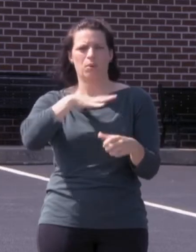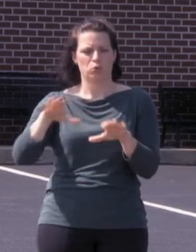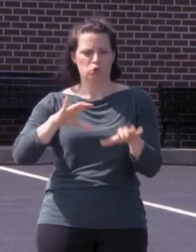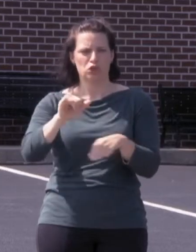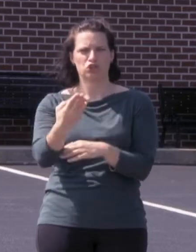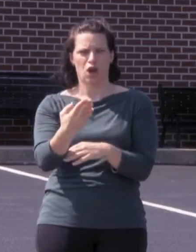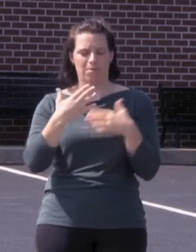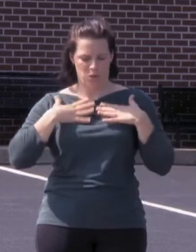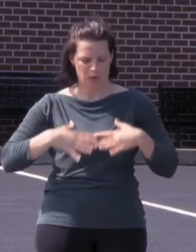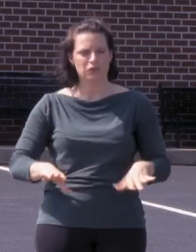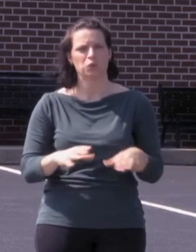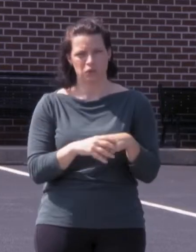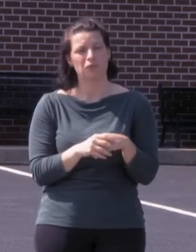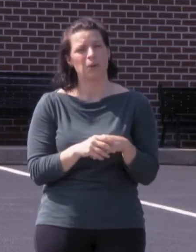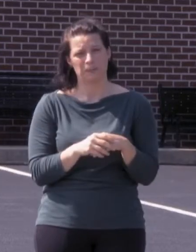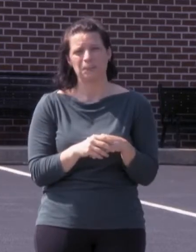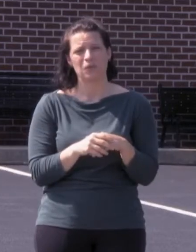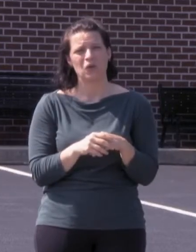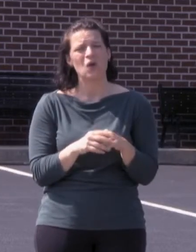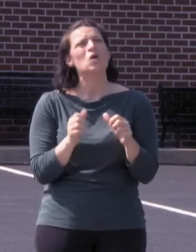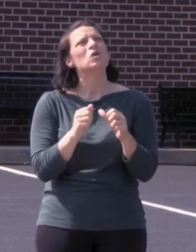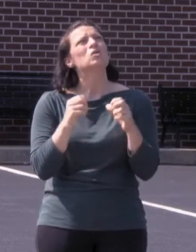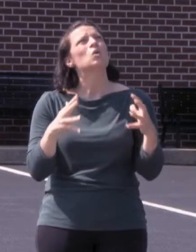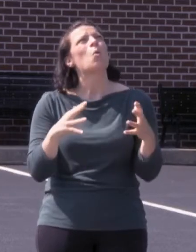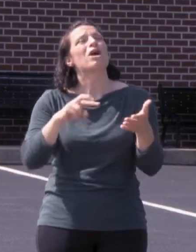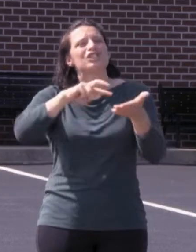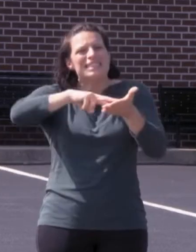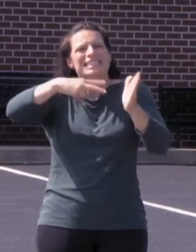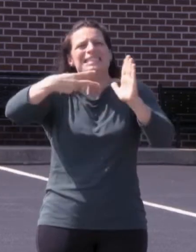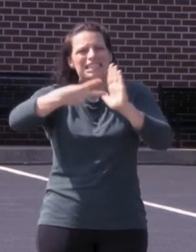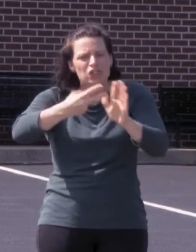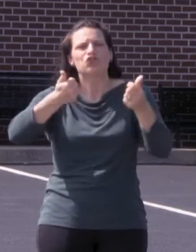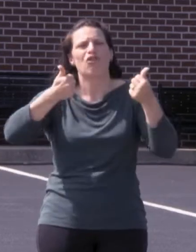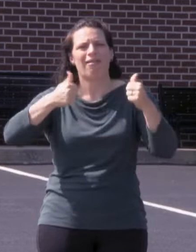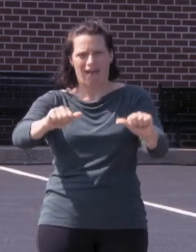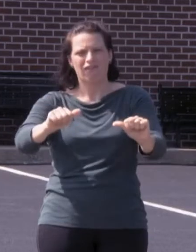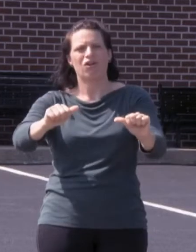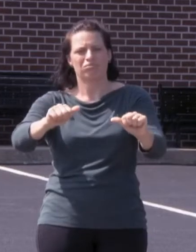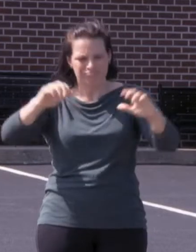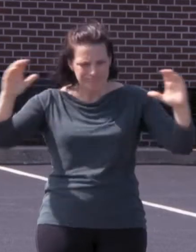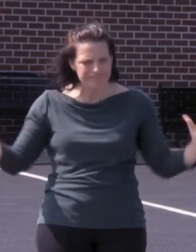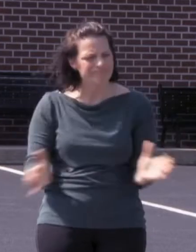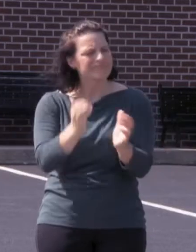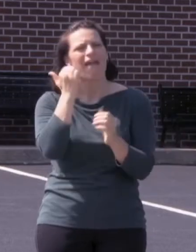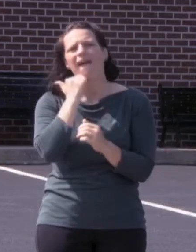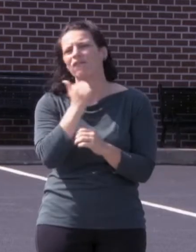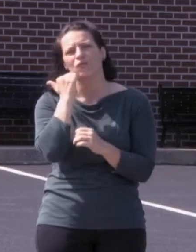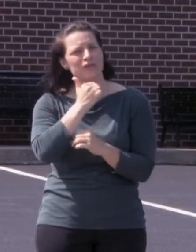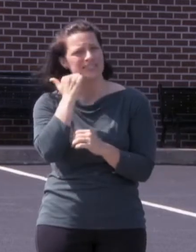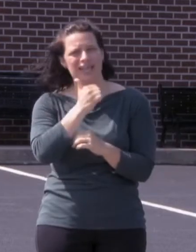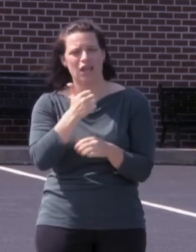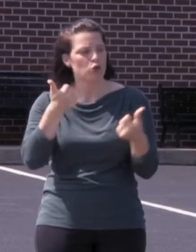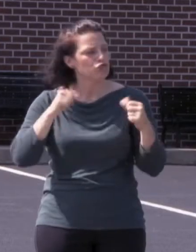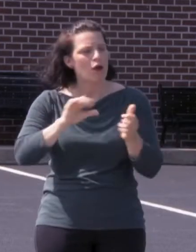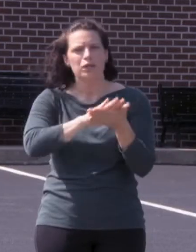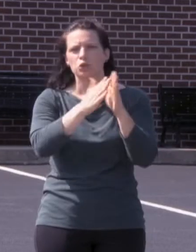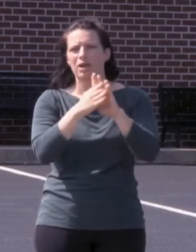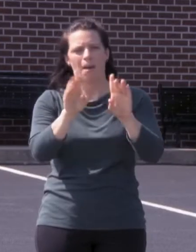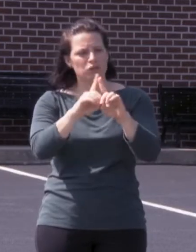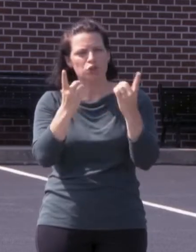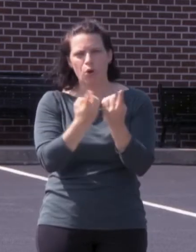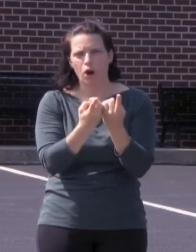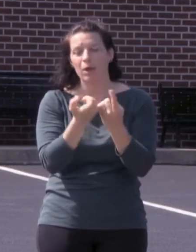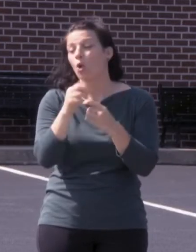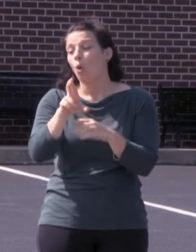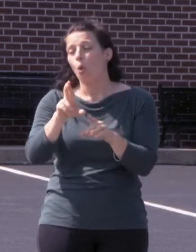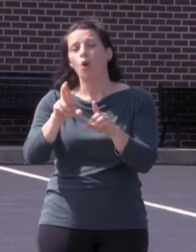and wear this uniform. So much intentional effort being put forth every day, trying to become a department